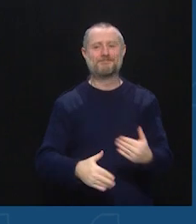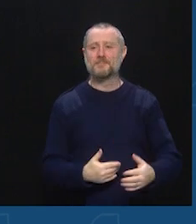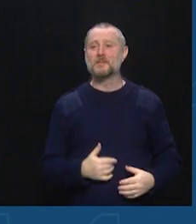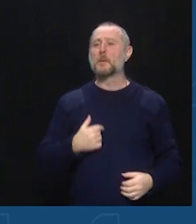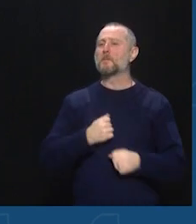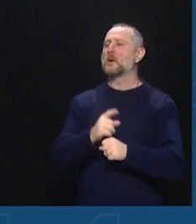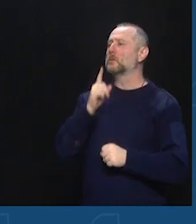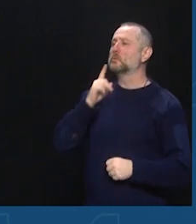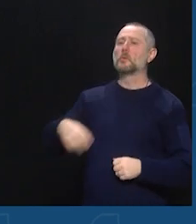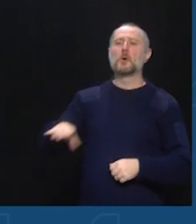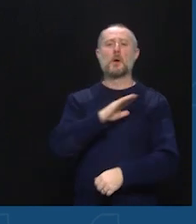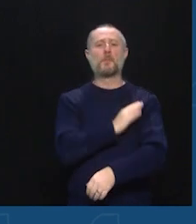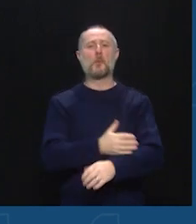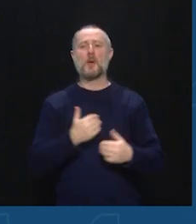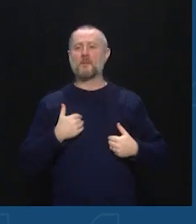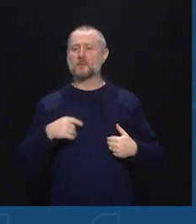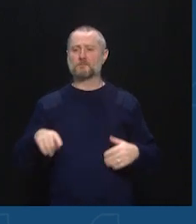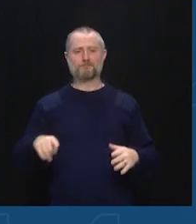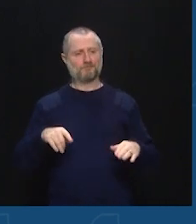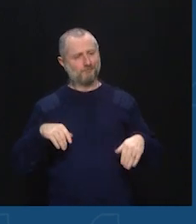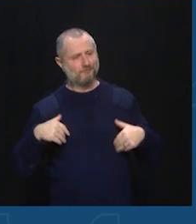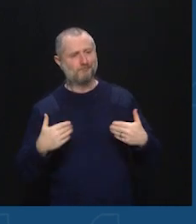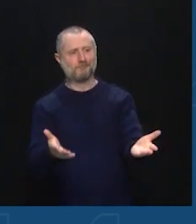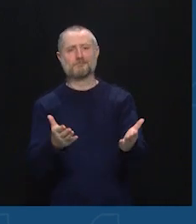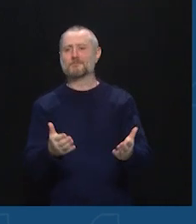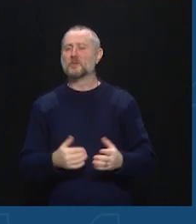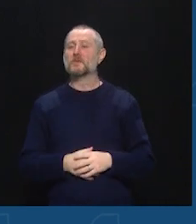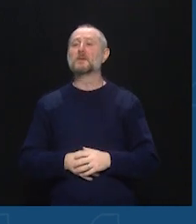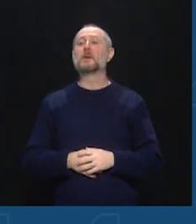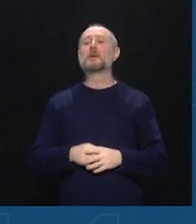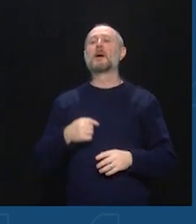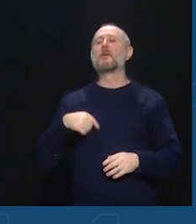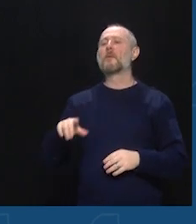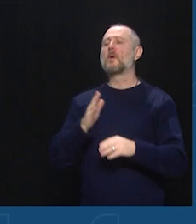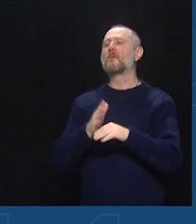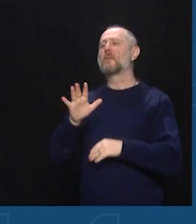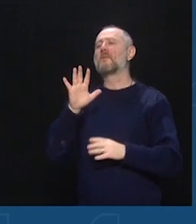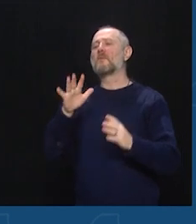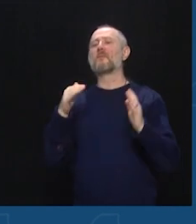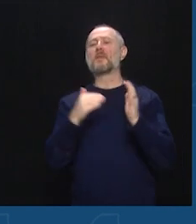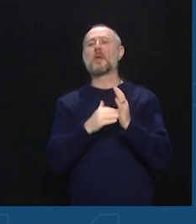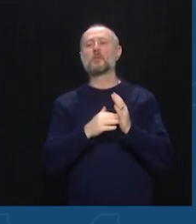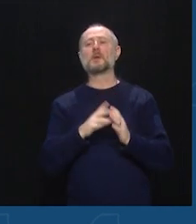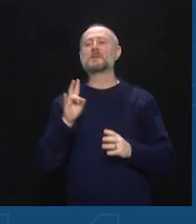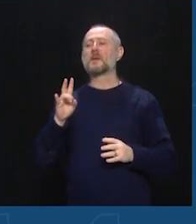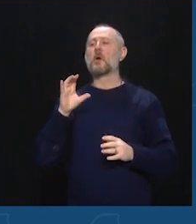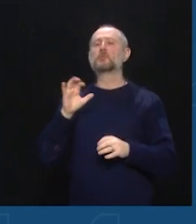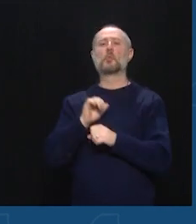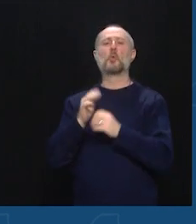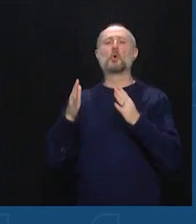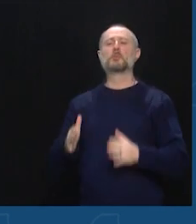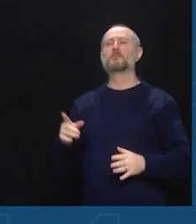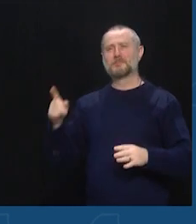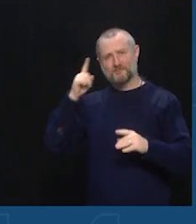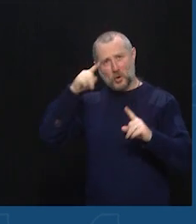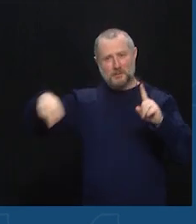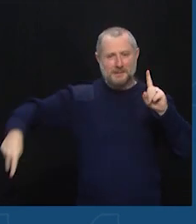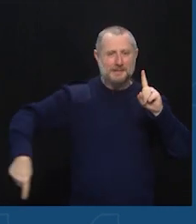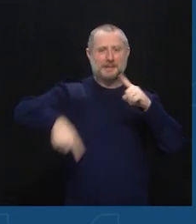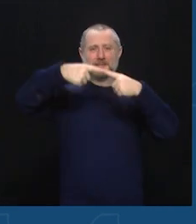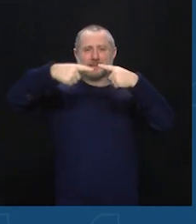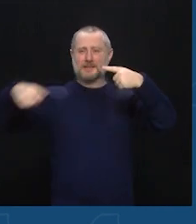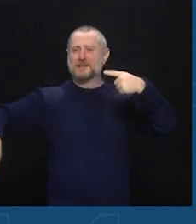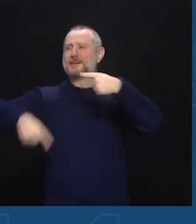in Ulster. We've got over 5,700 people out across the state managing power